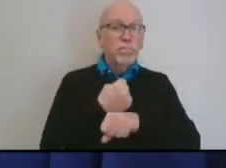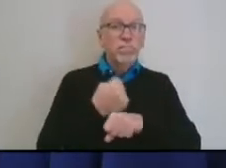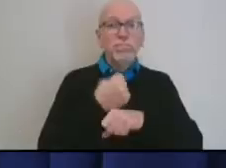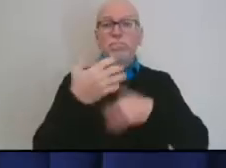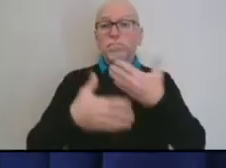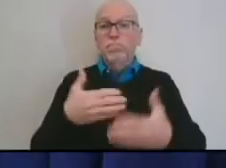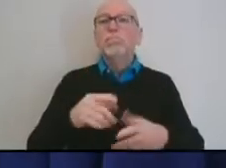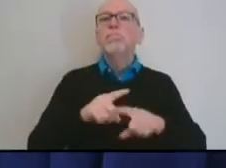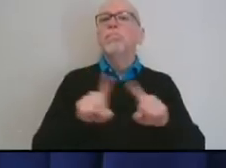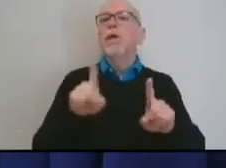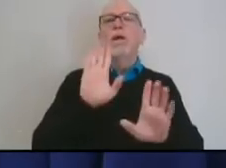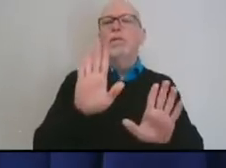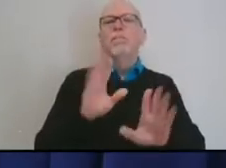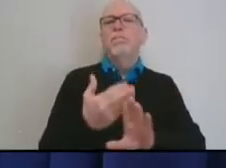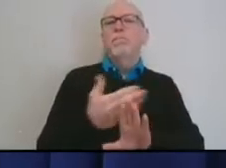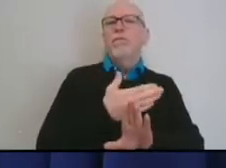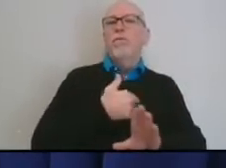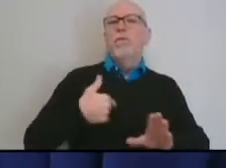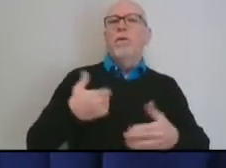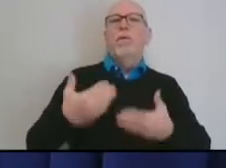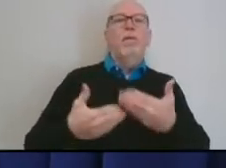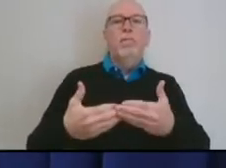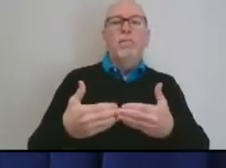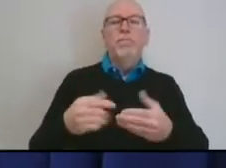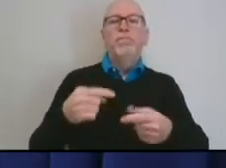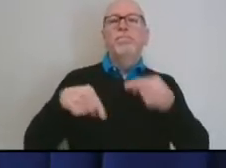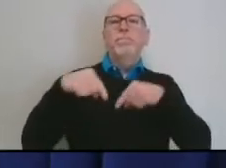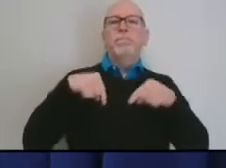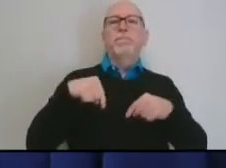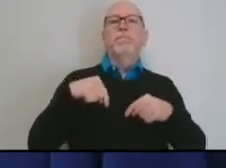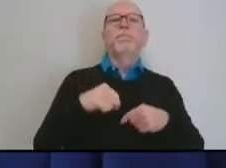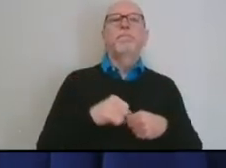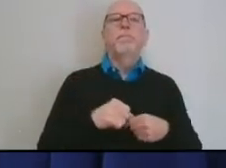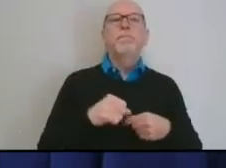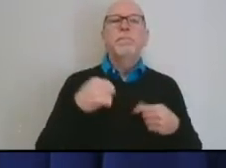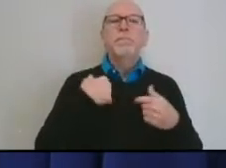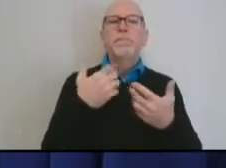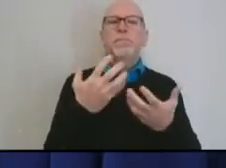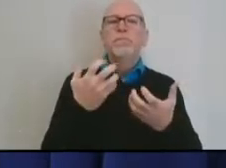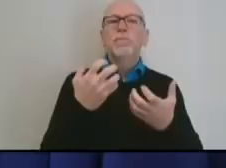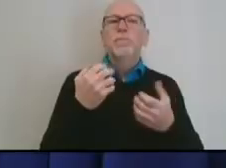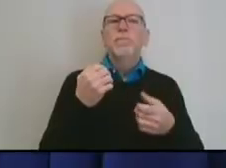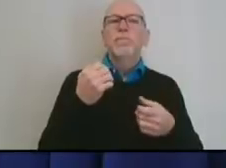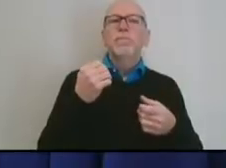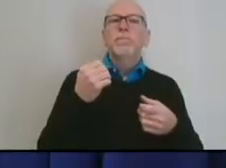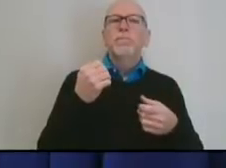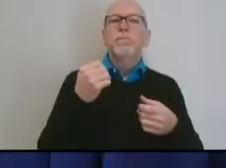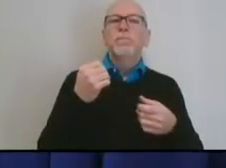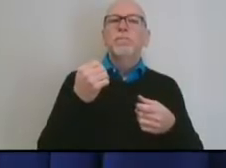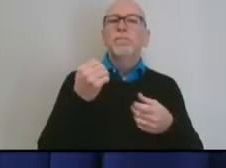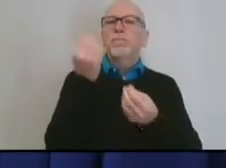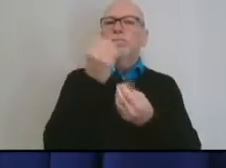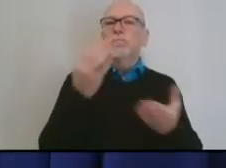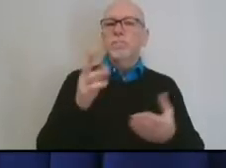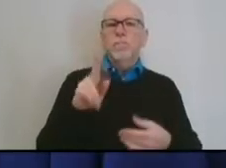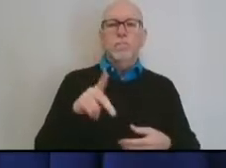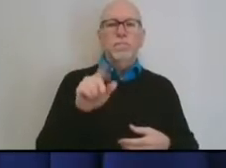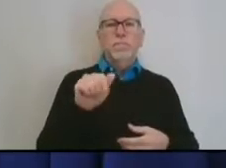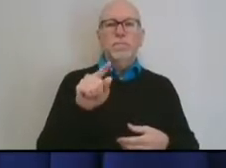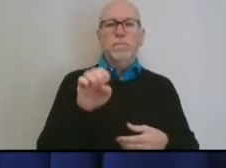before we get to that, I did want to update